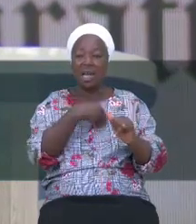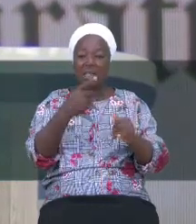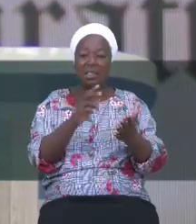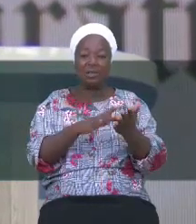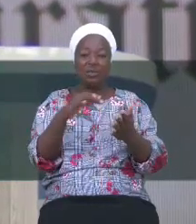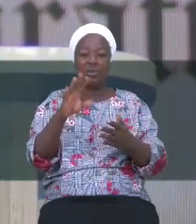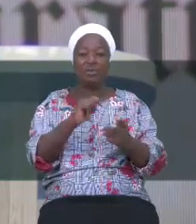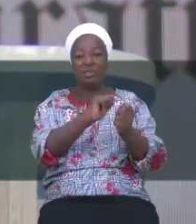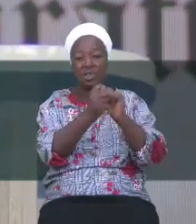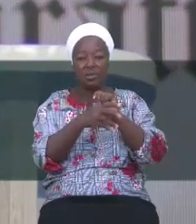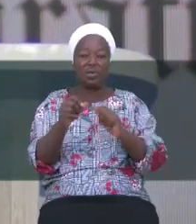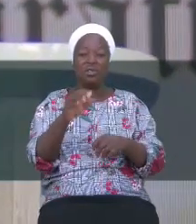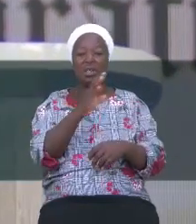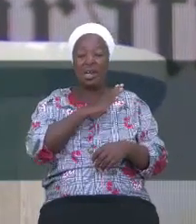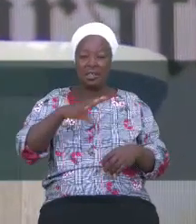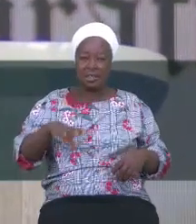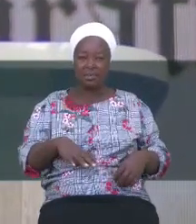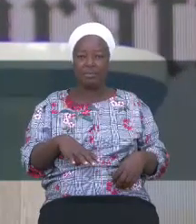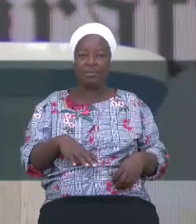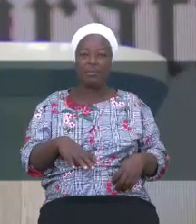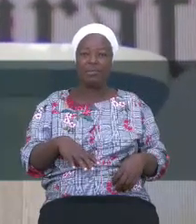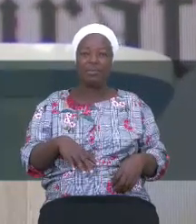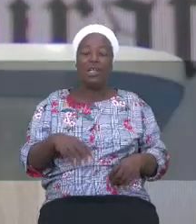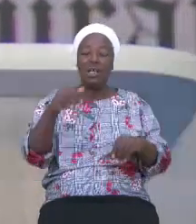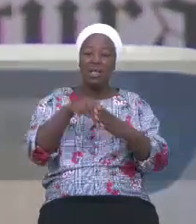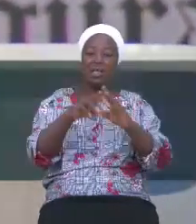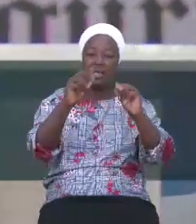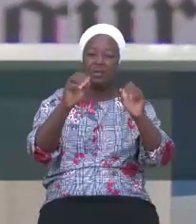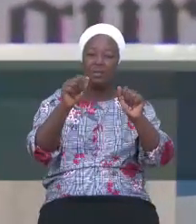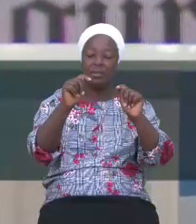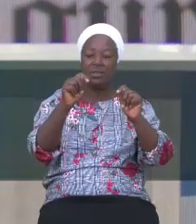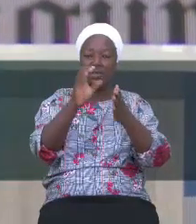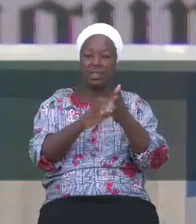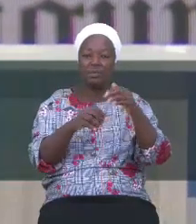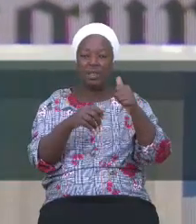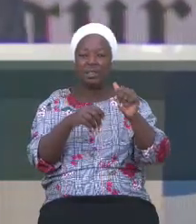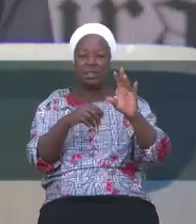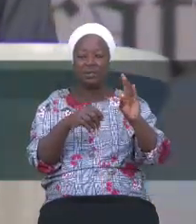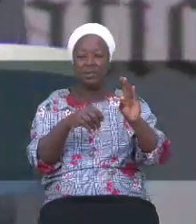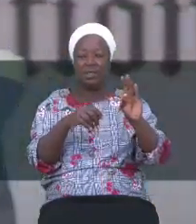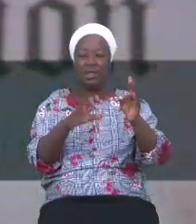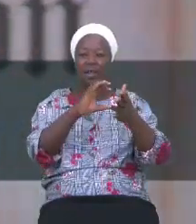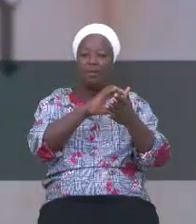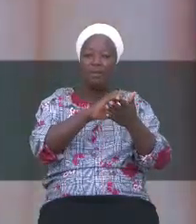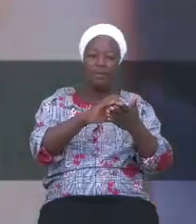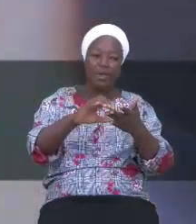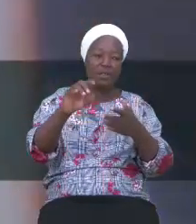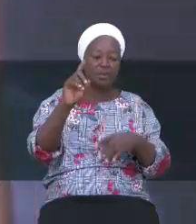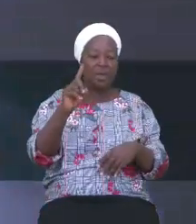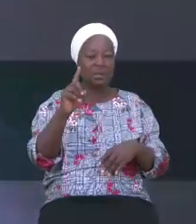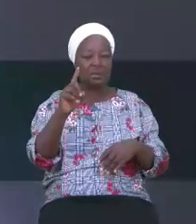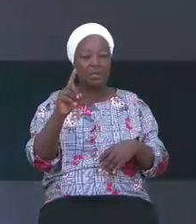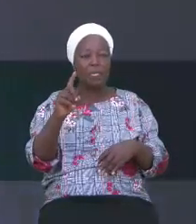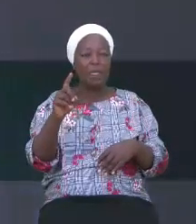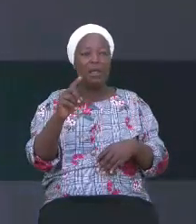the transfigured Christ. In Matthew chapter 17, reading from verse 1,